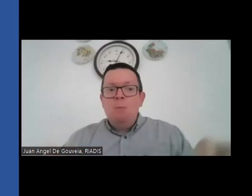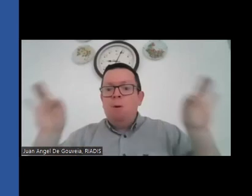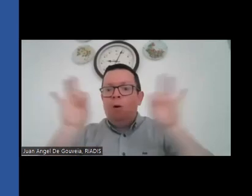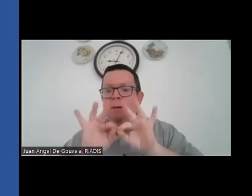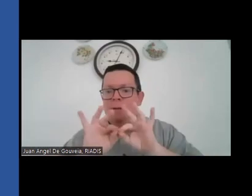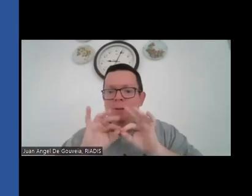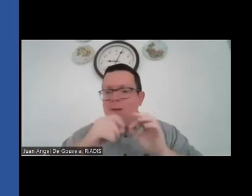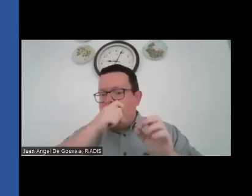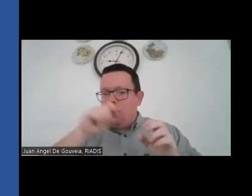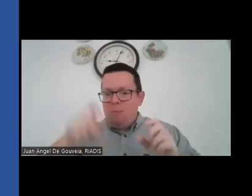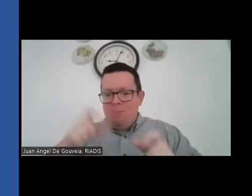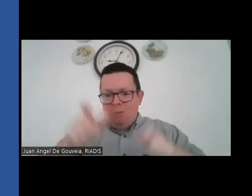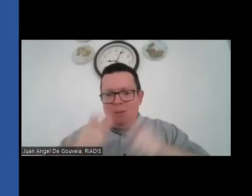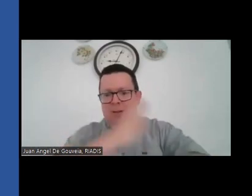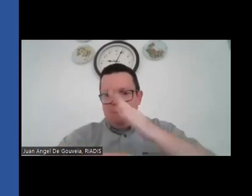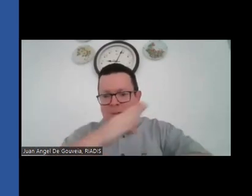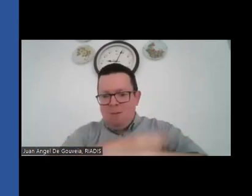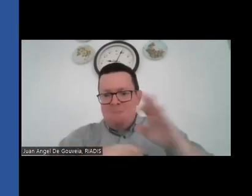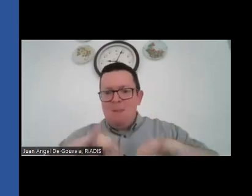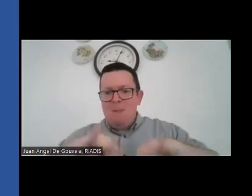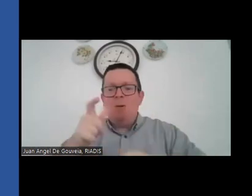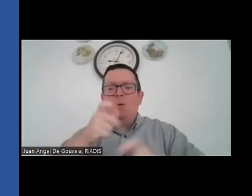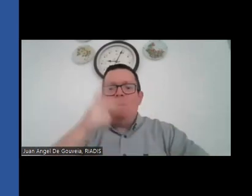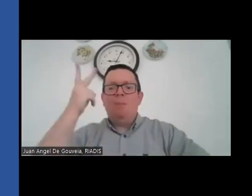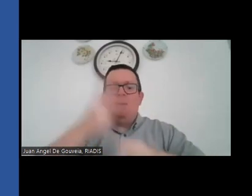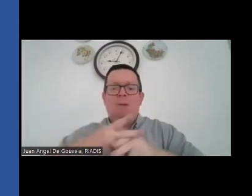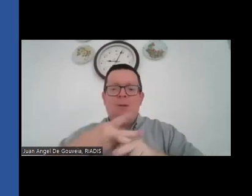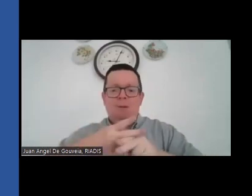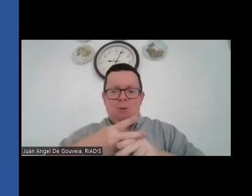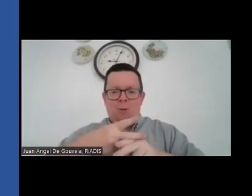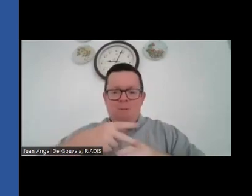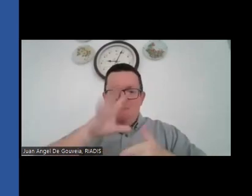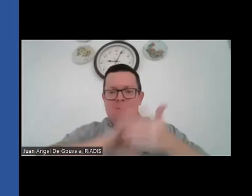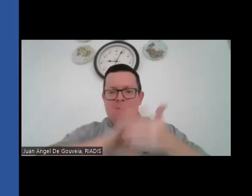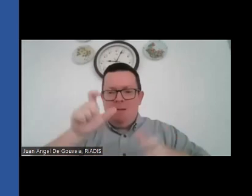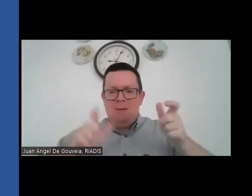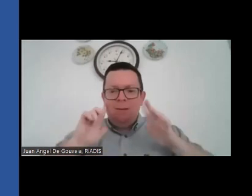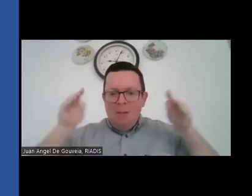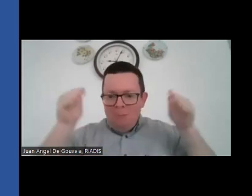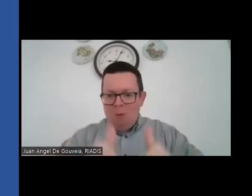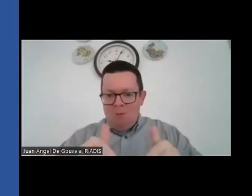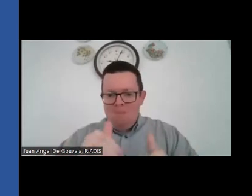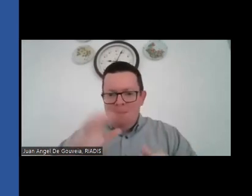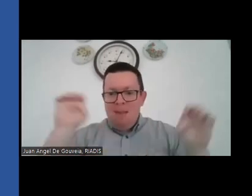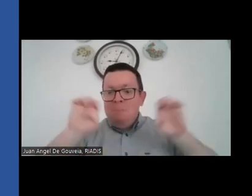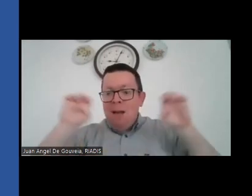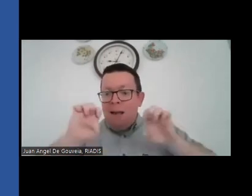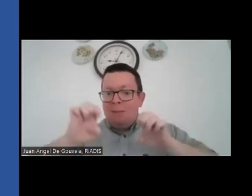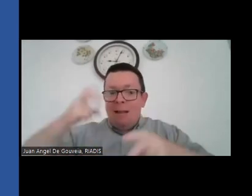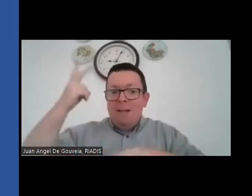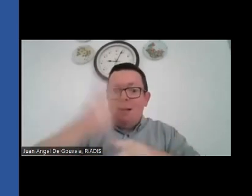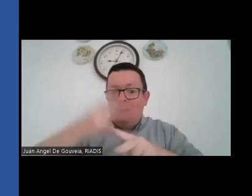families in disaster risk management, with a greater emphasis on emergency and